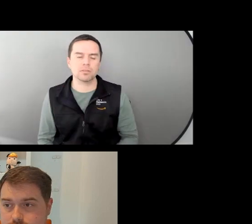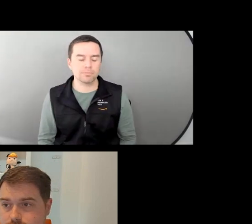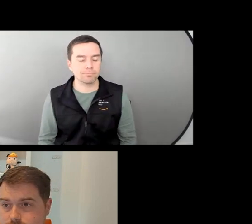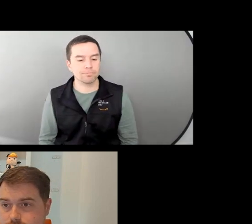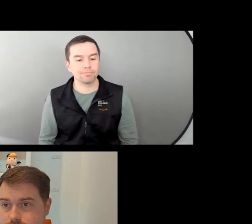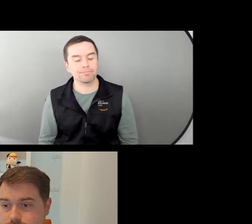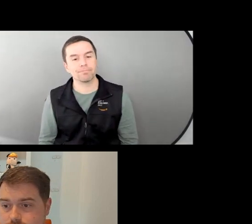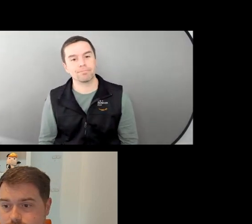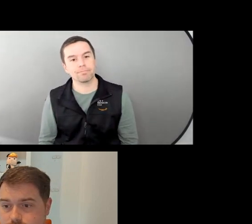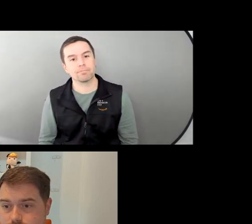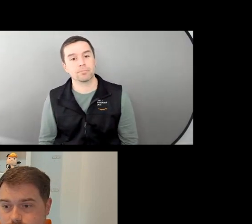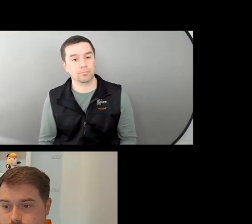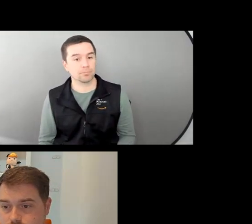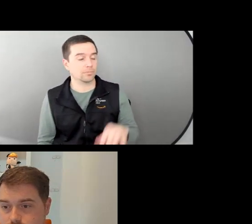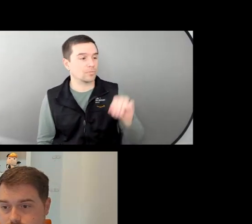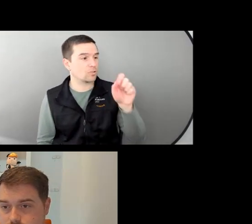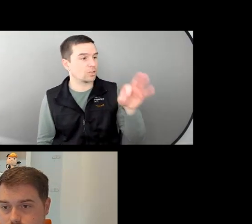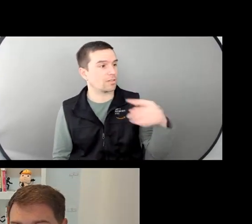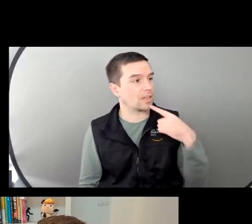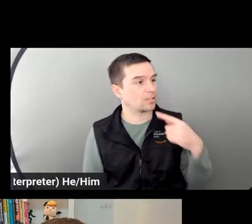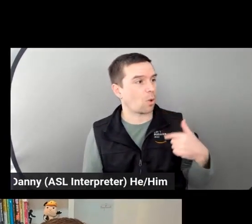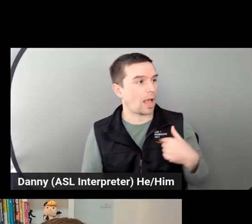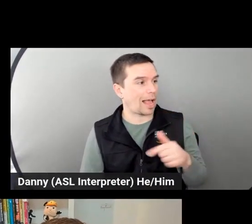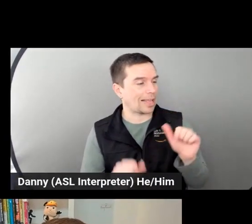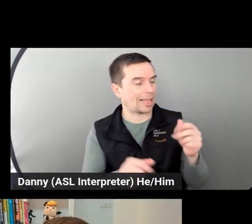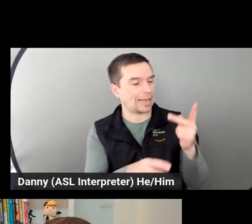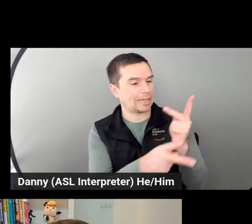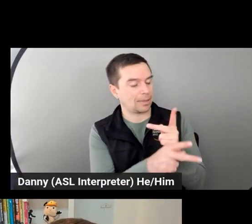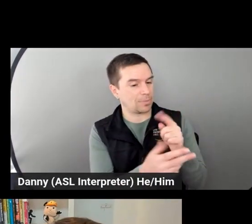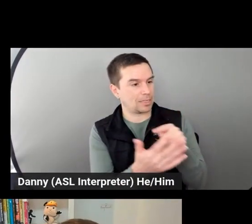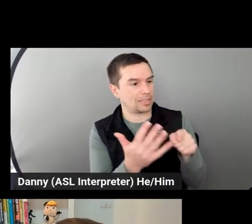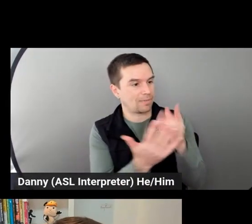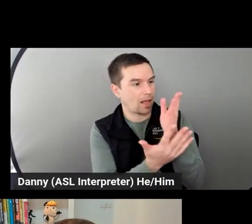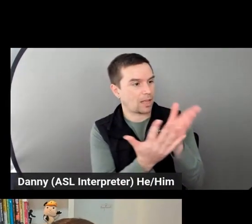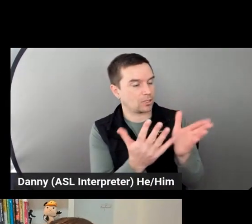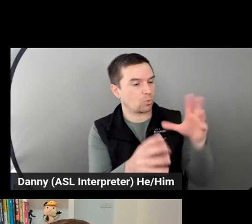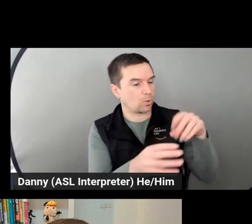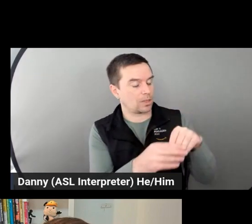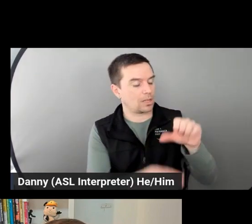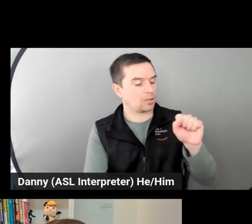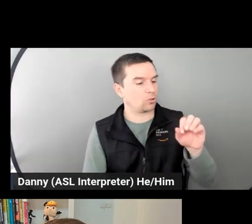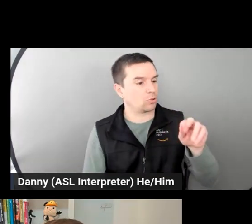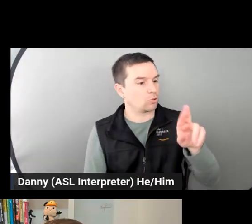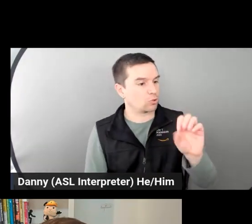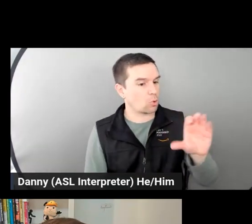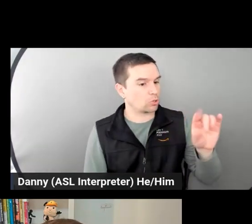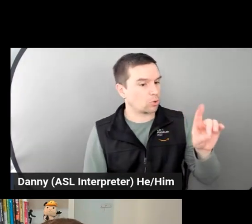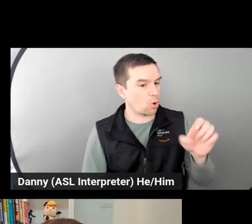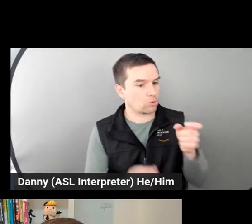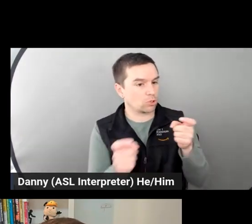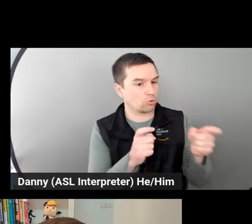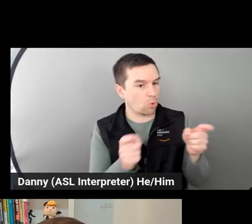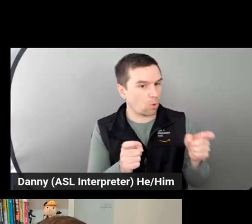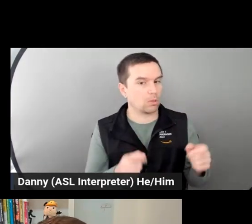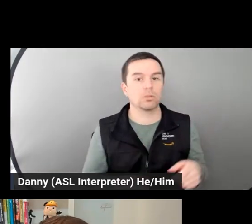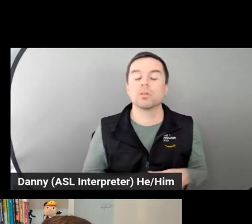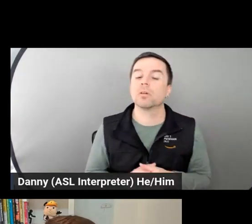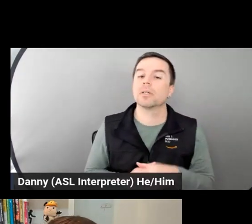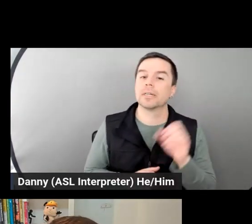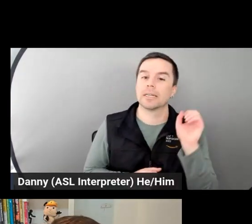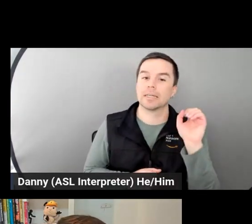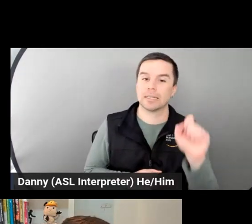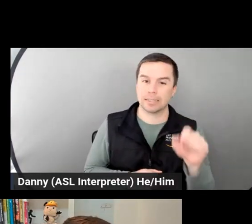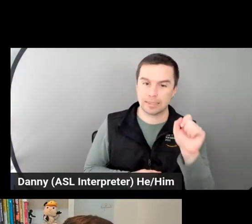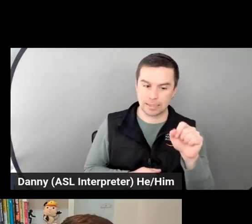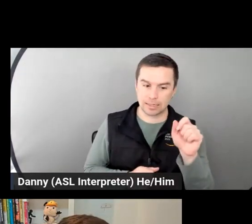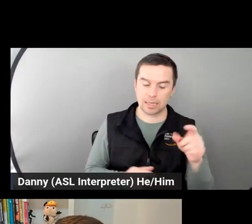Awesome. So I can keep these files under source code control and get diffs and stuff like that? Yeah, I think over time, you're going to see us